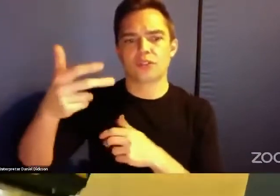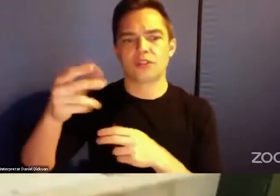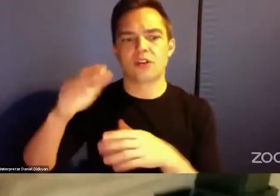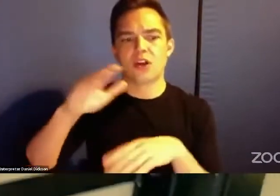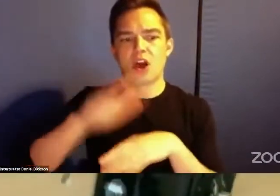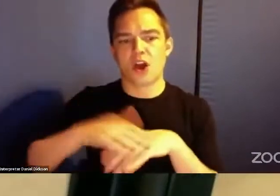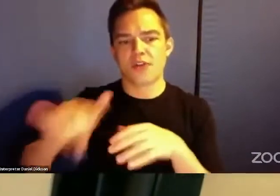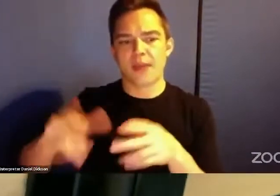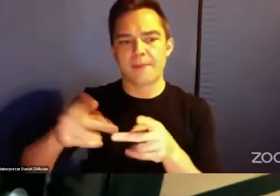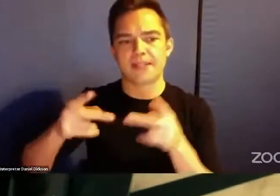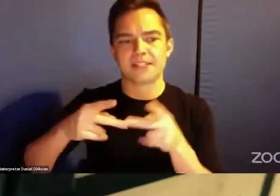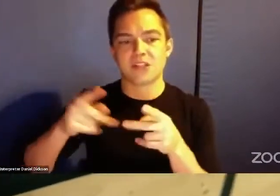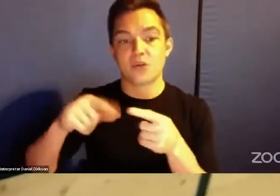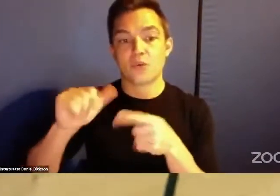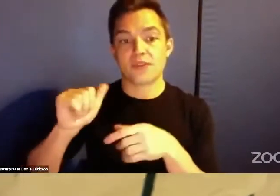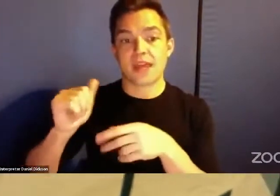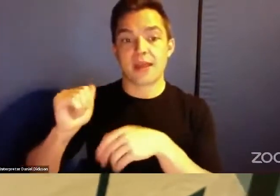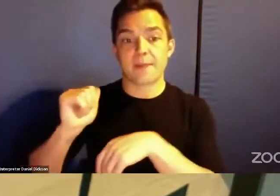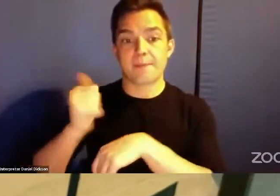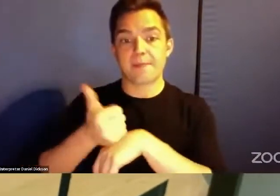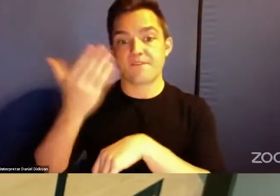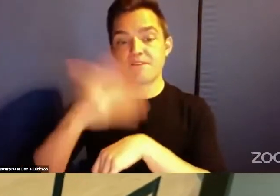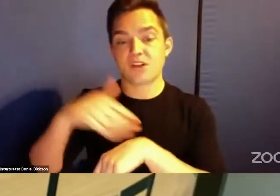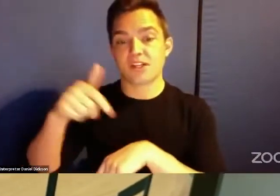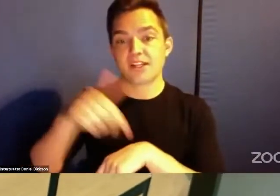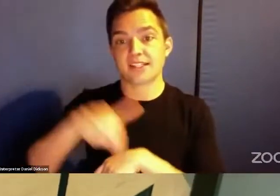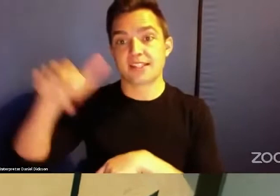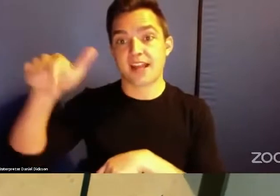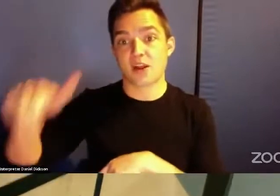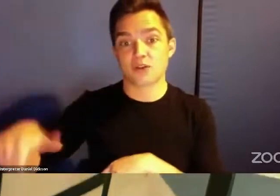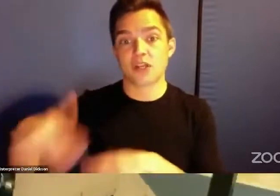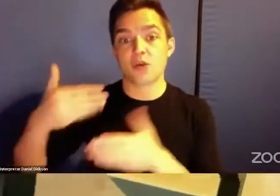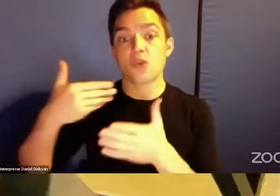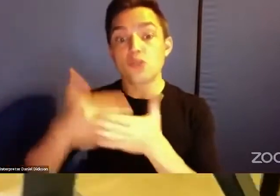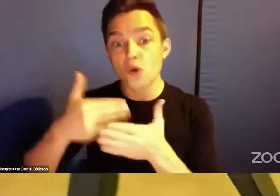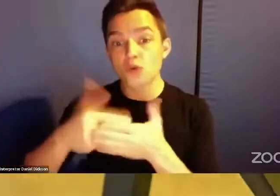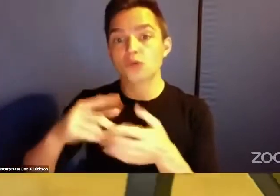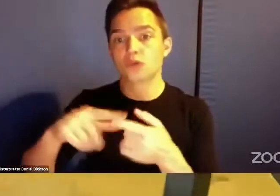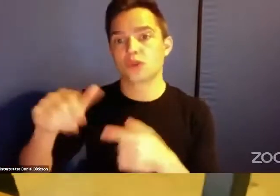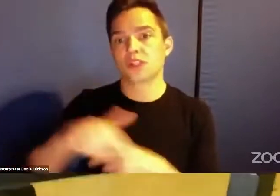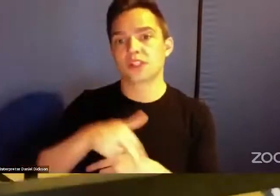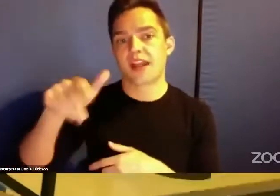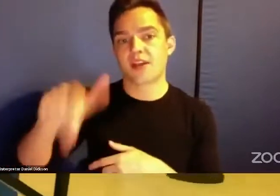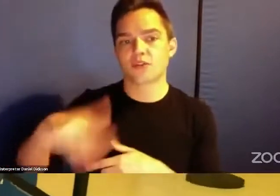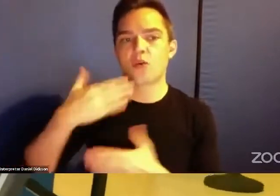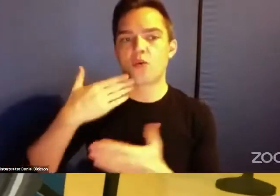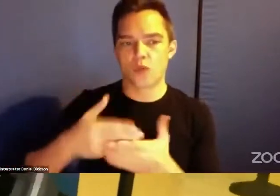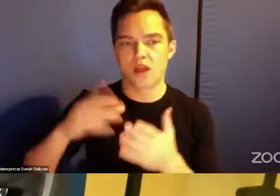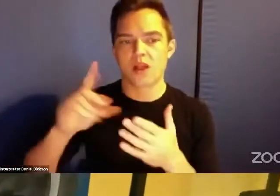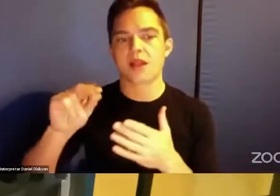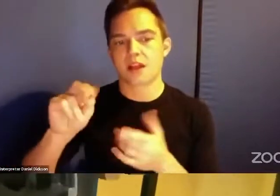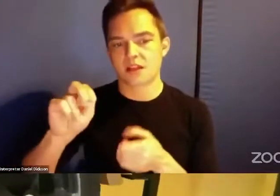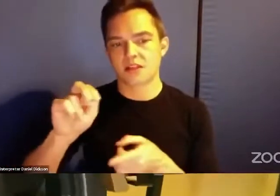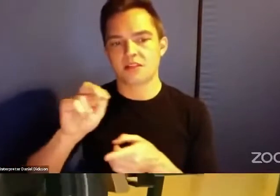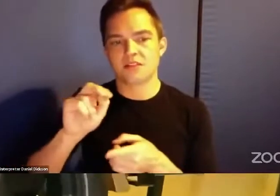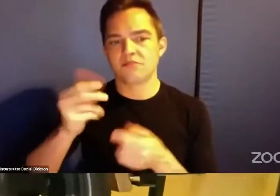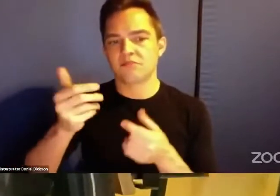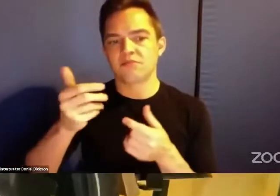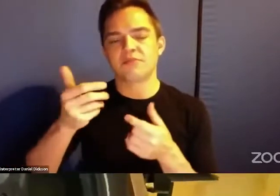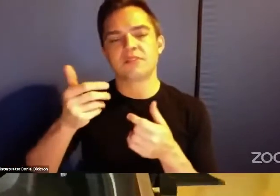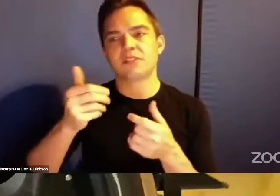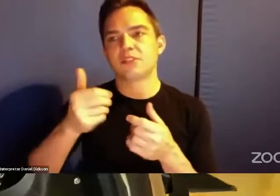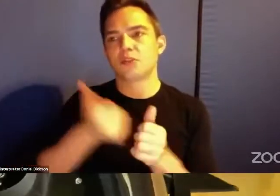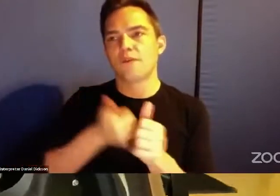of the stairs, it was very close to the stairs, very well done, to not lose any time to go up. So a